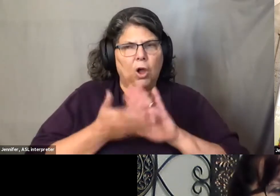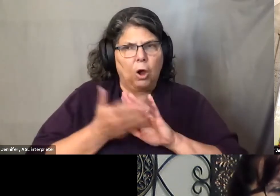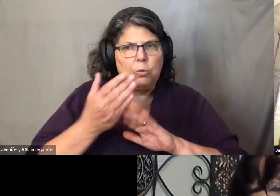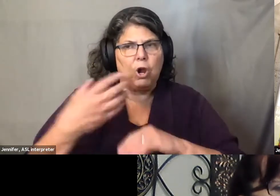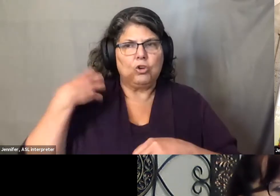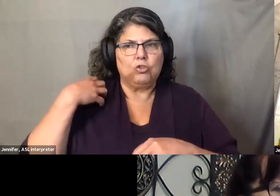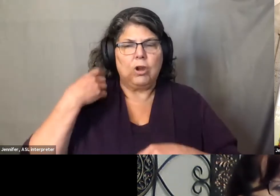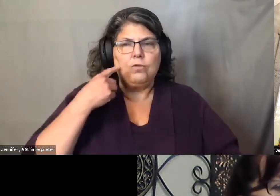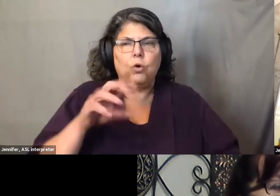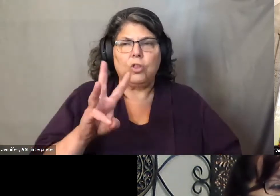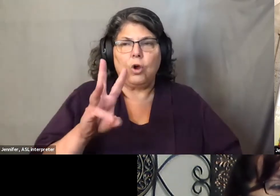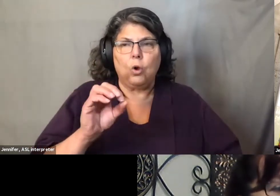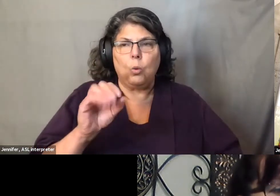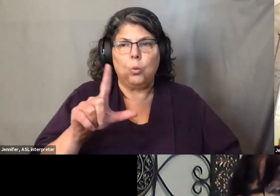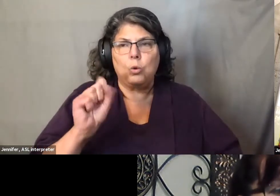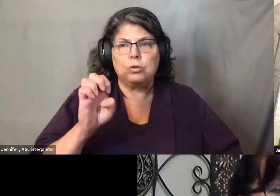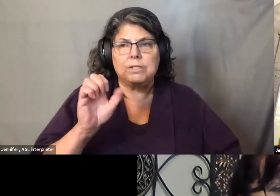at the Woolsey Fire